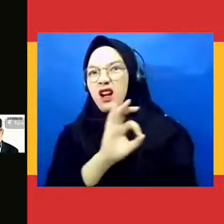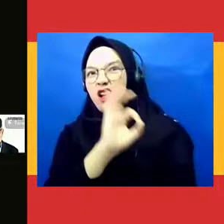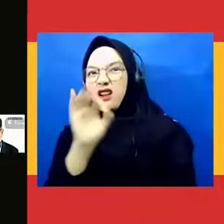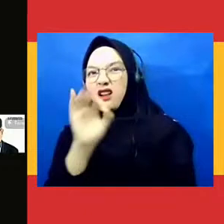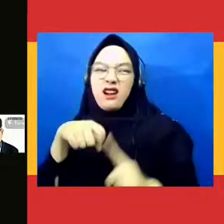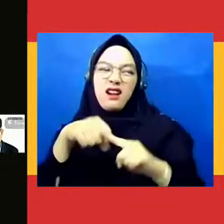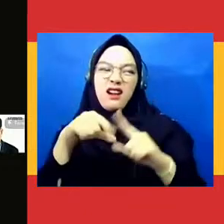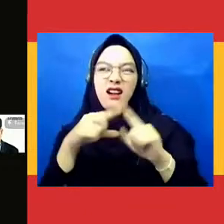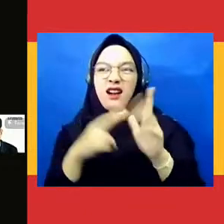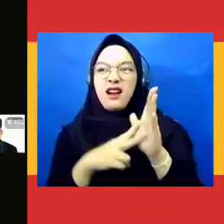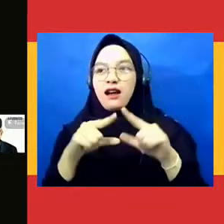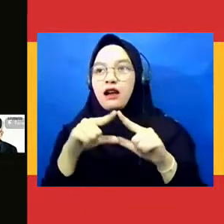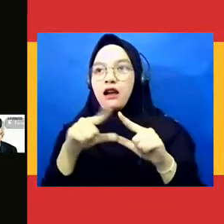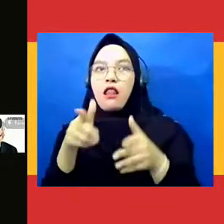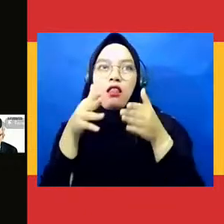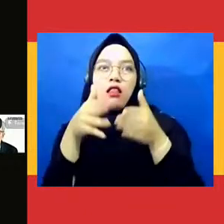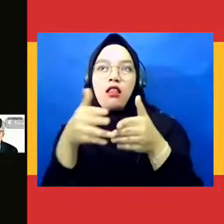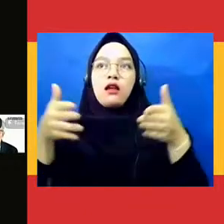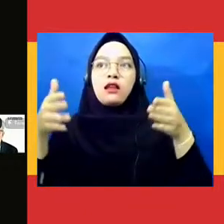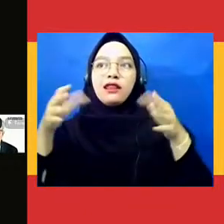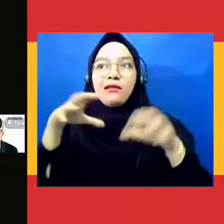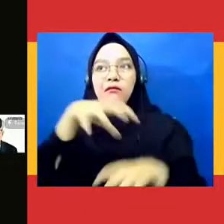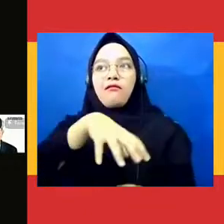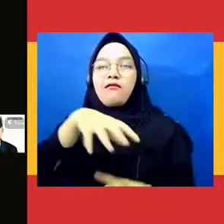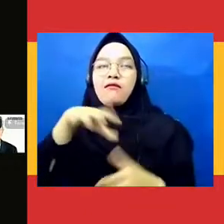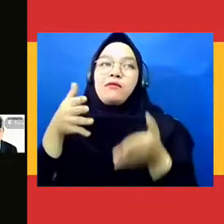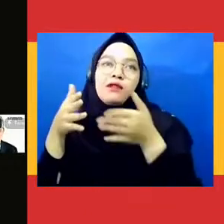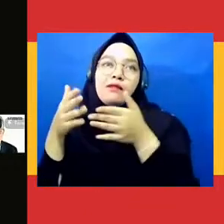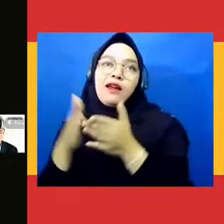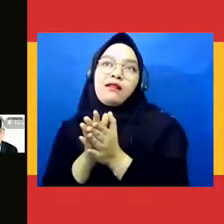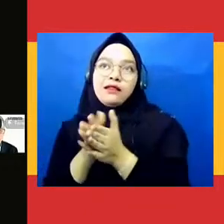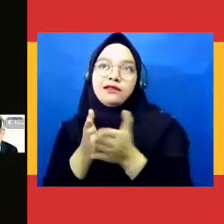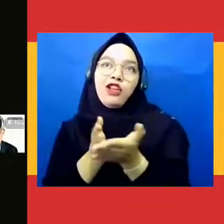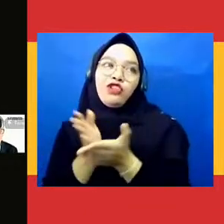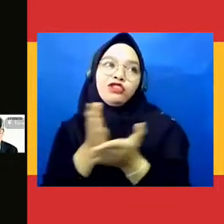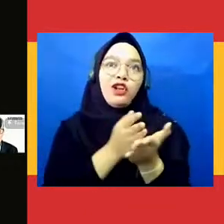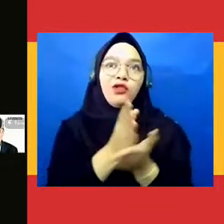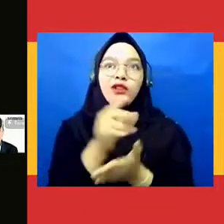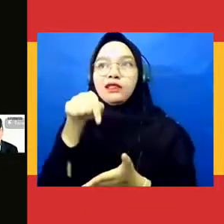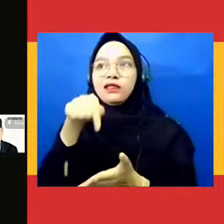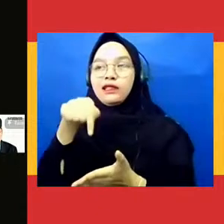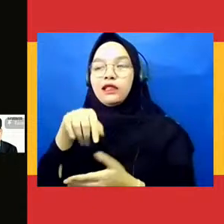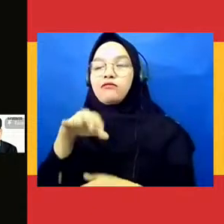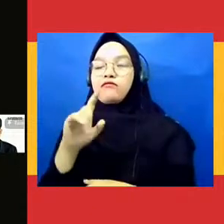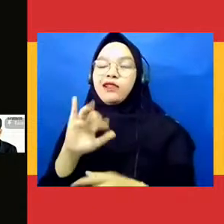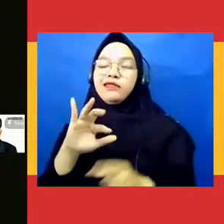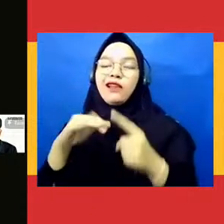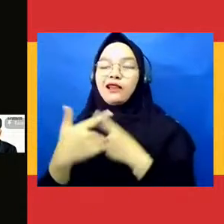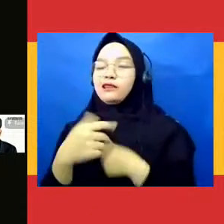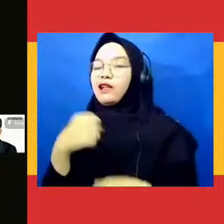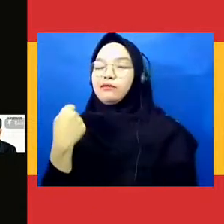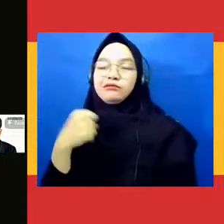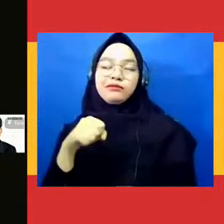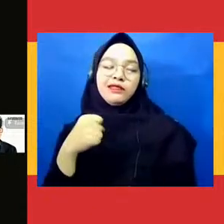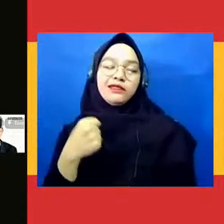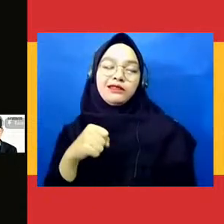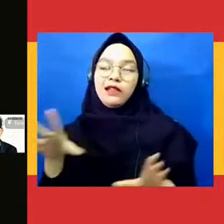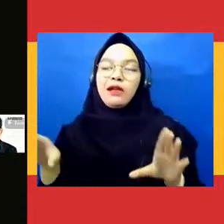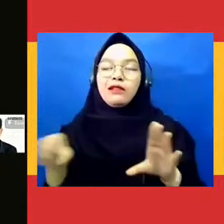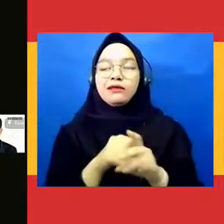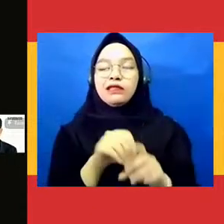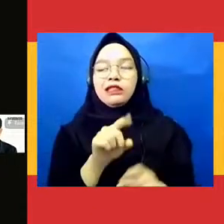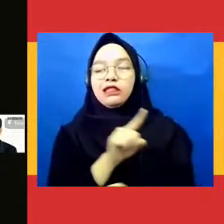individually, because organized people can participate. And the schools to teach younger people,